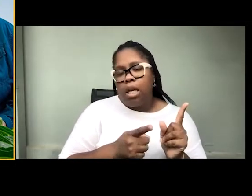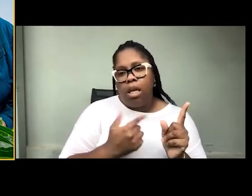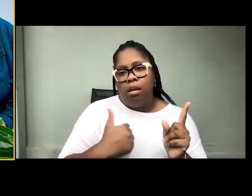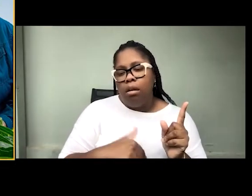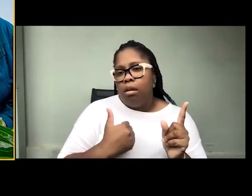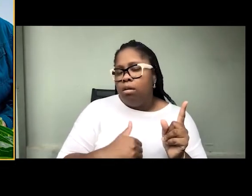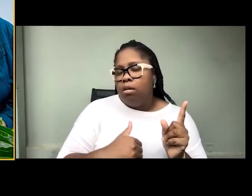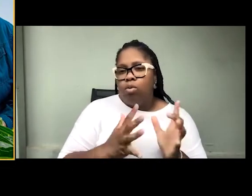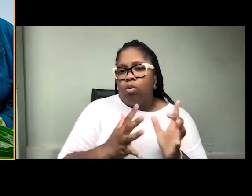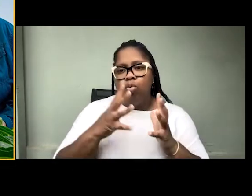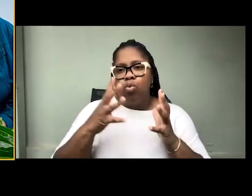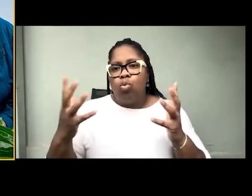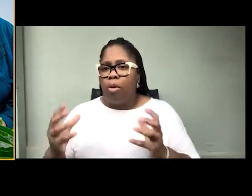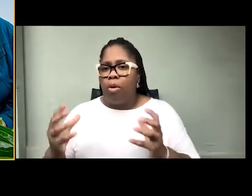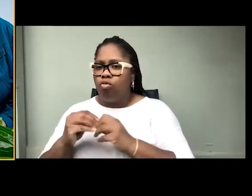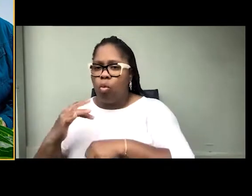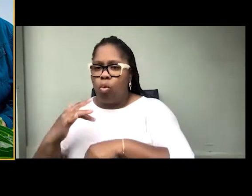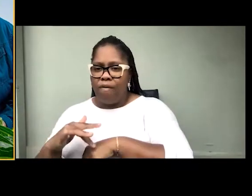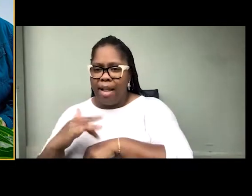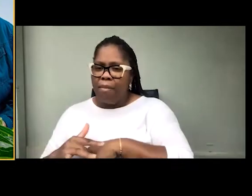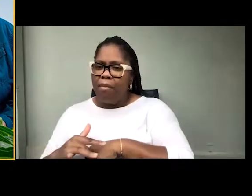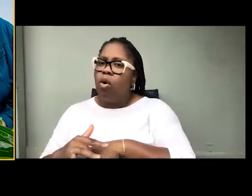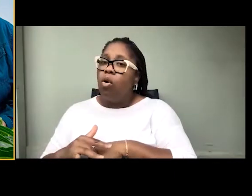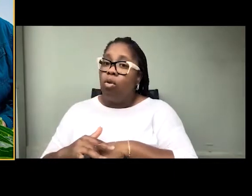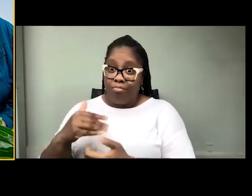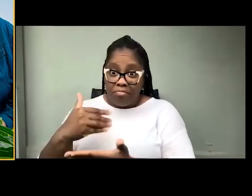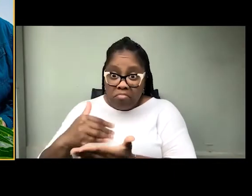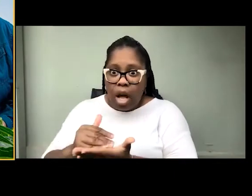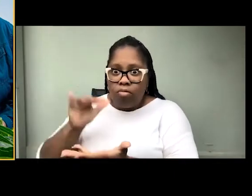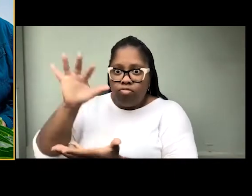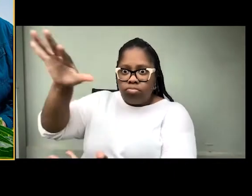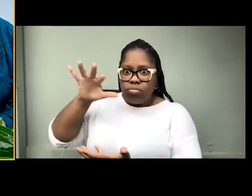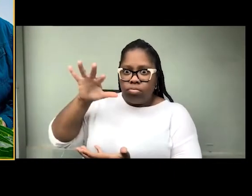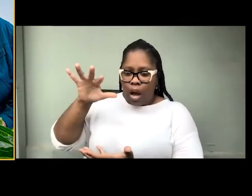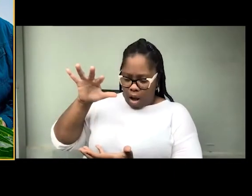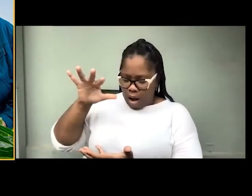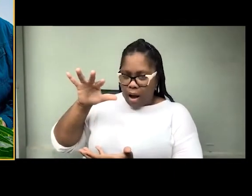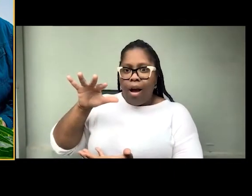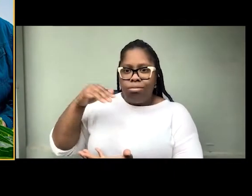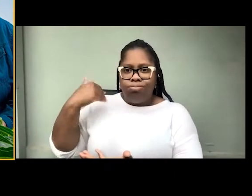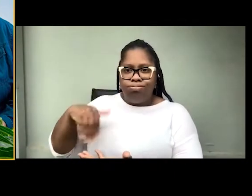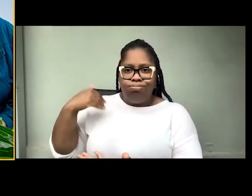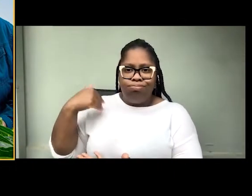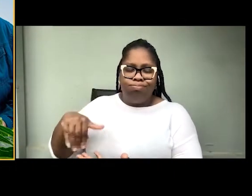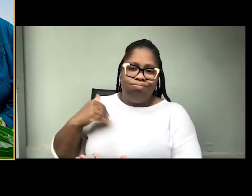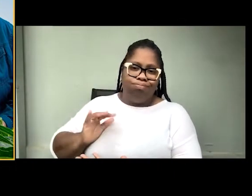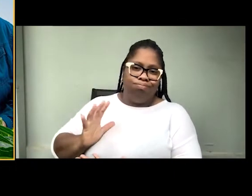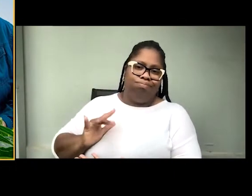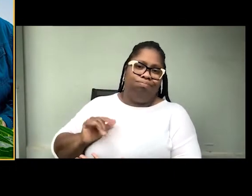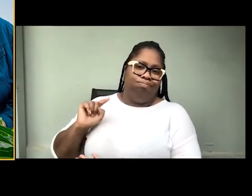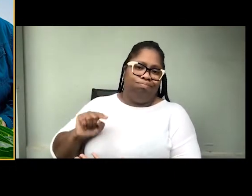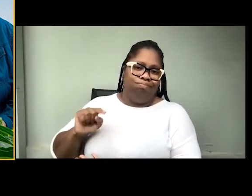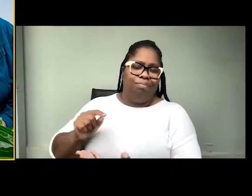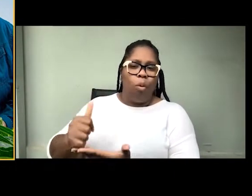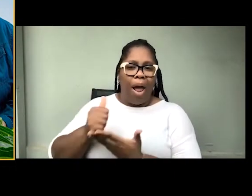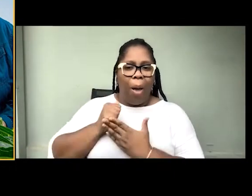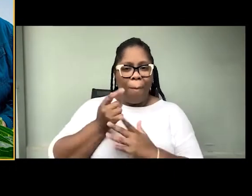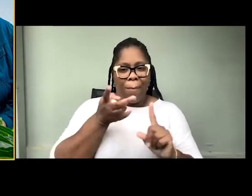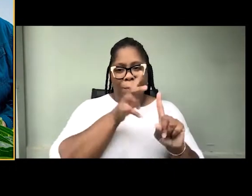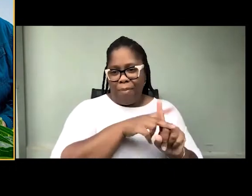And we've been blessed with quite a budget this year and some fantastic legislation to really advance these